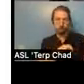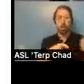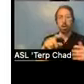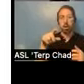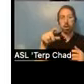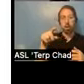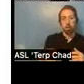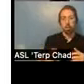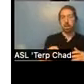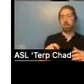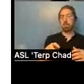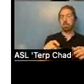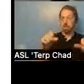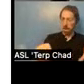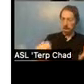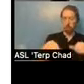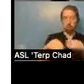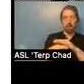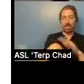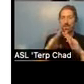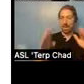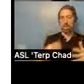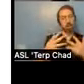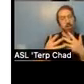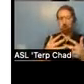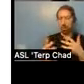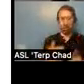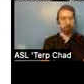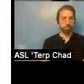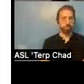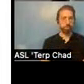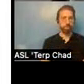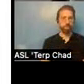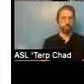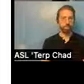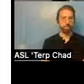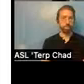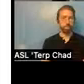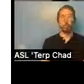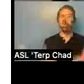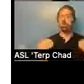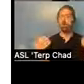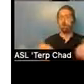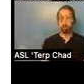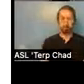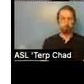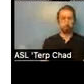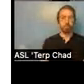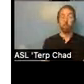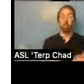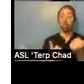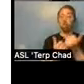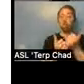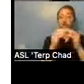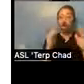I just wanted to point that out. Um, so I guess we can move on to the next slide. Okay. Expansion of the supportive housing